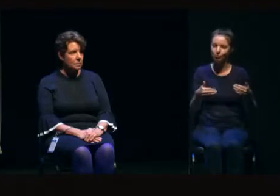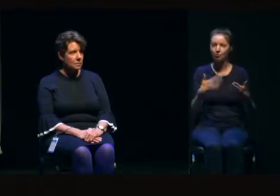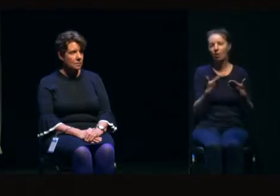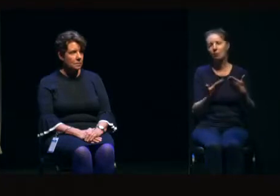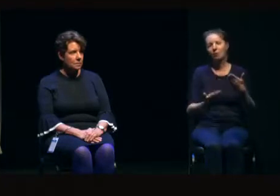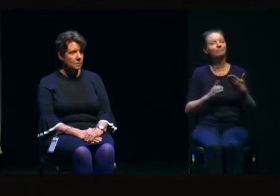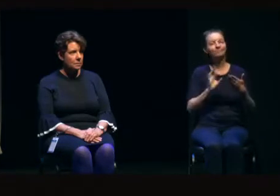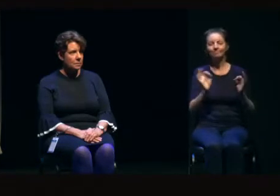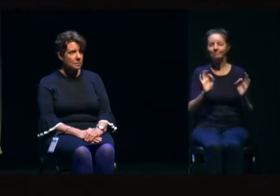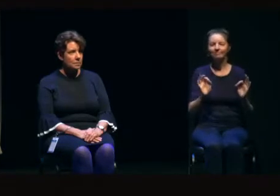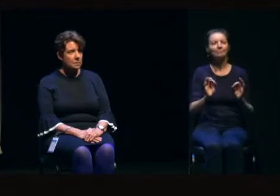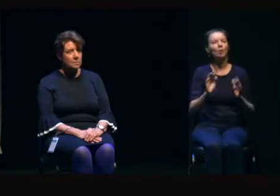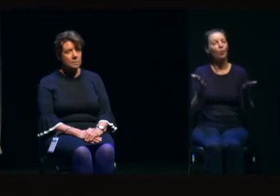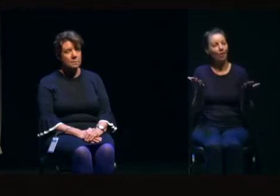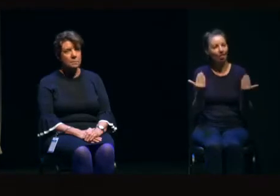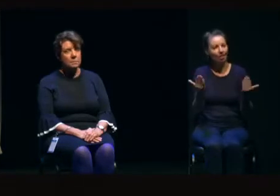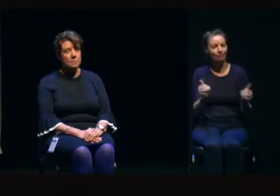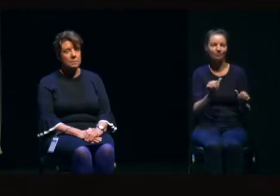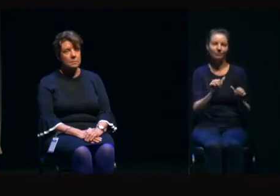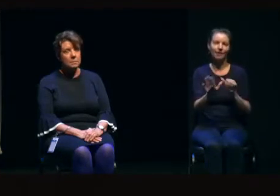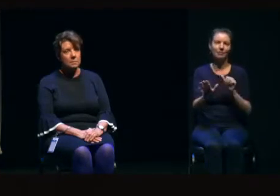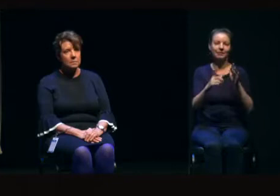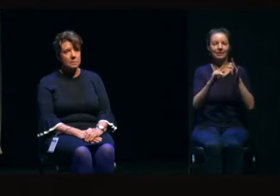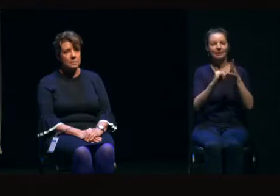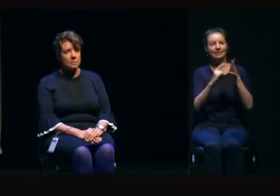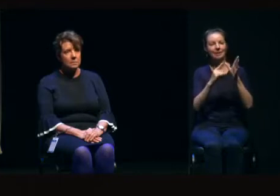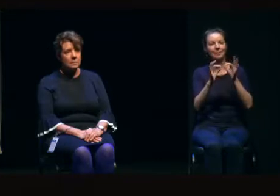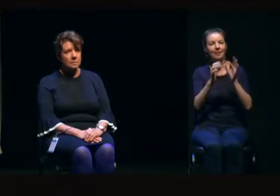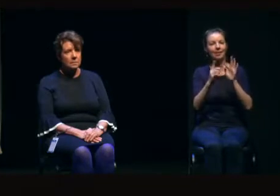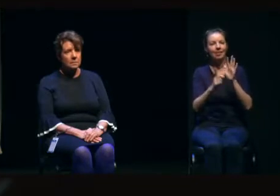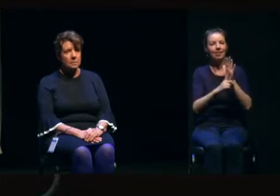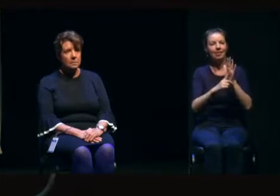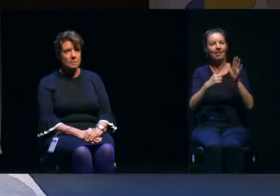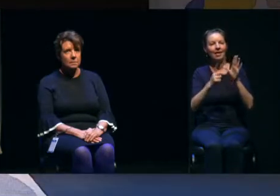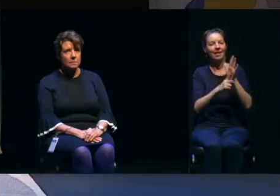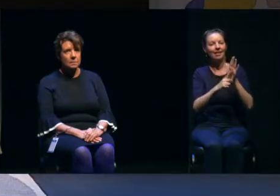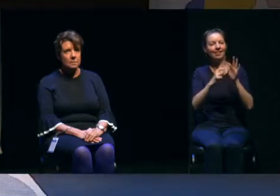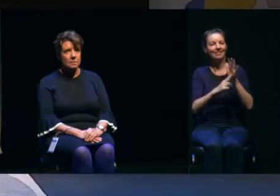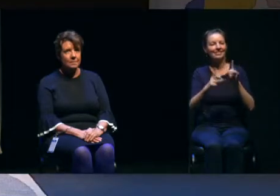say and give a very warm welcome to the fabulous Isabel Allende.